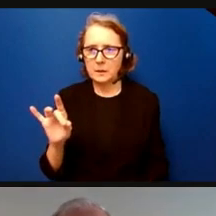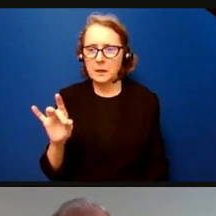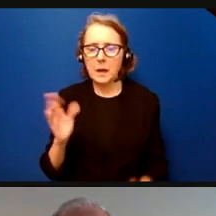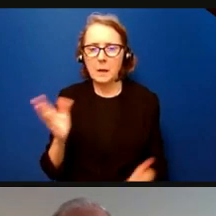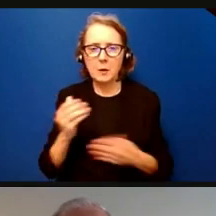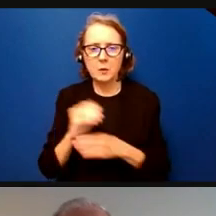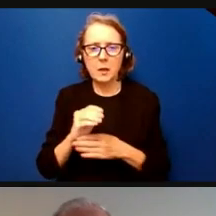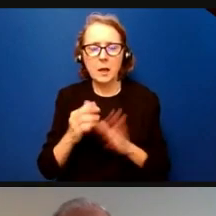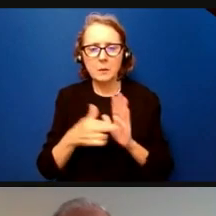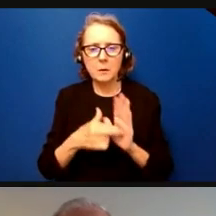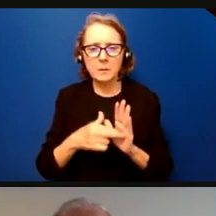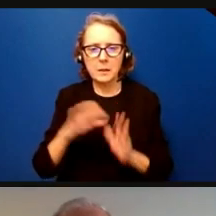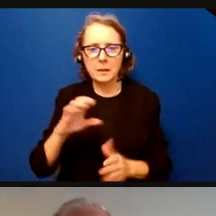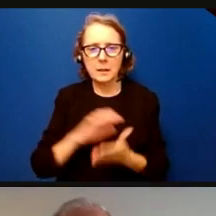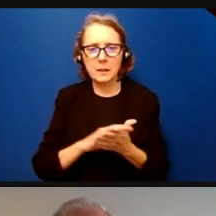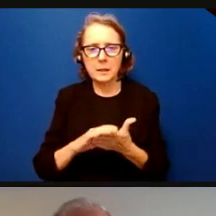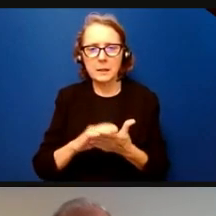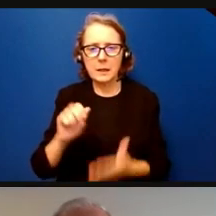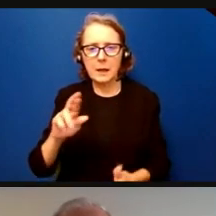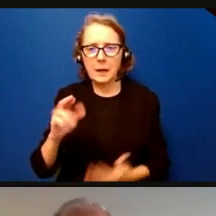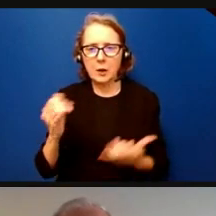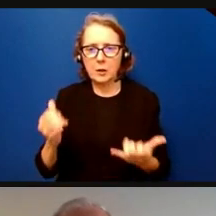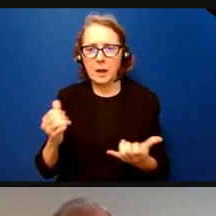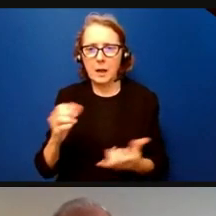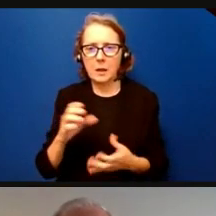Clean Air Now Coalition.